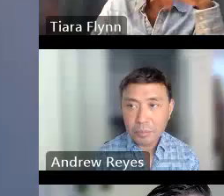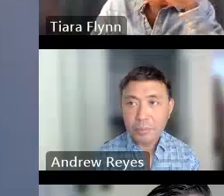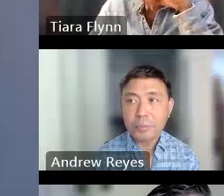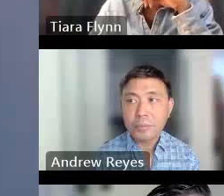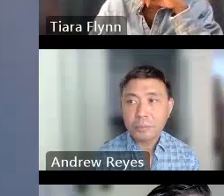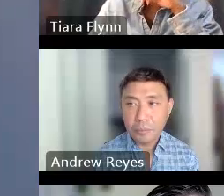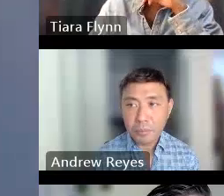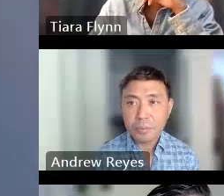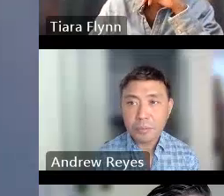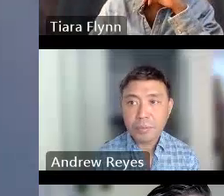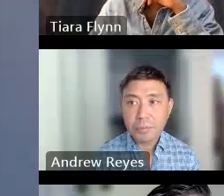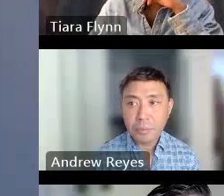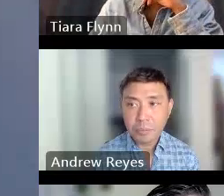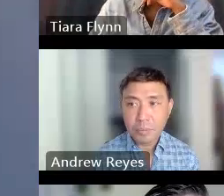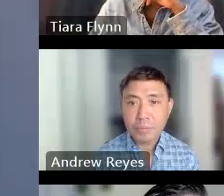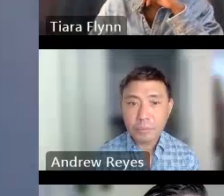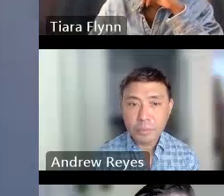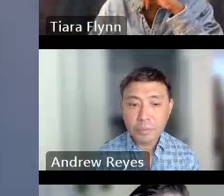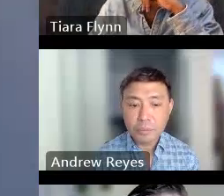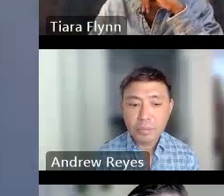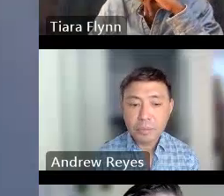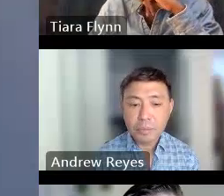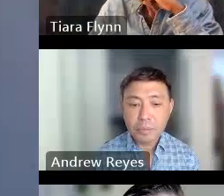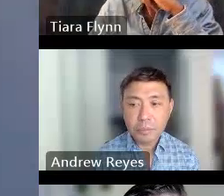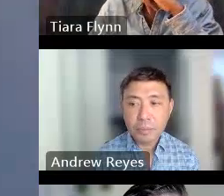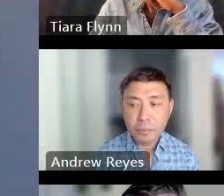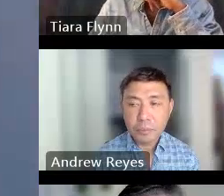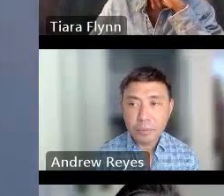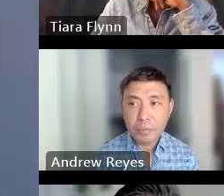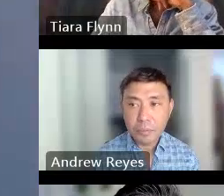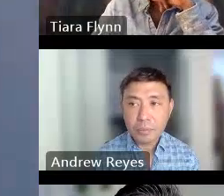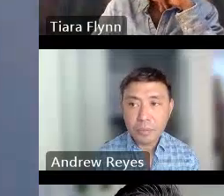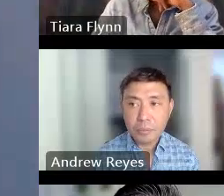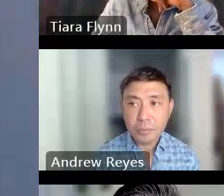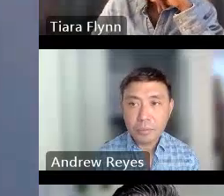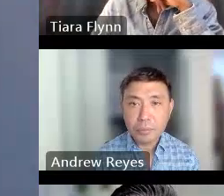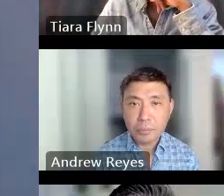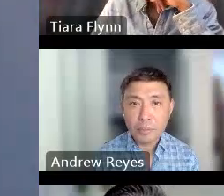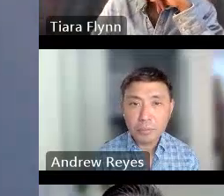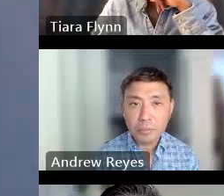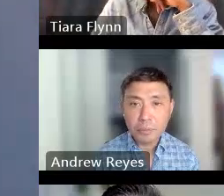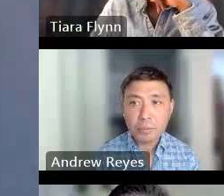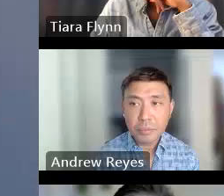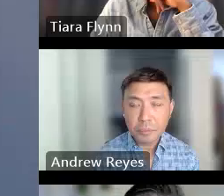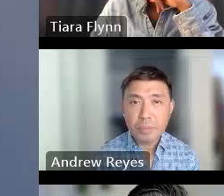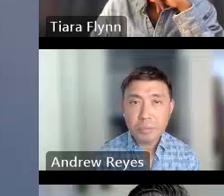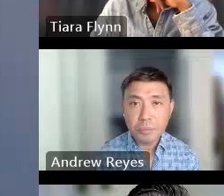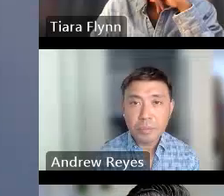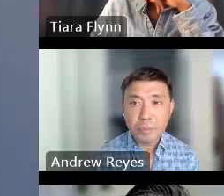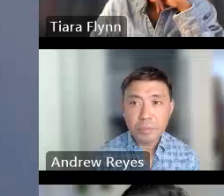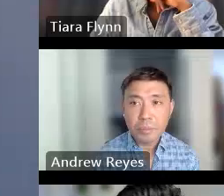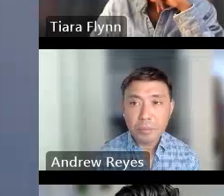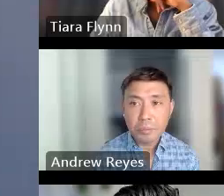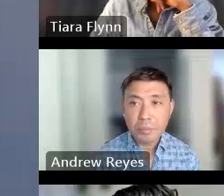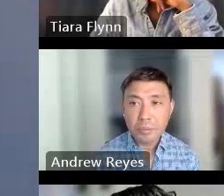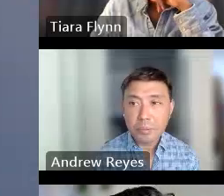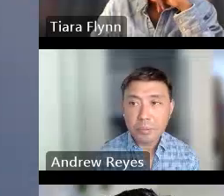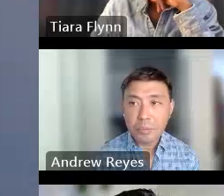speaking, we ask that you unmute yourself, but that you keep your cameras on for the duration of the meeting. For